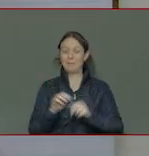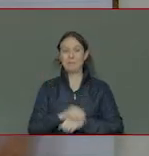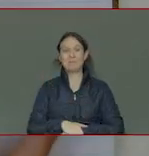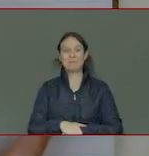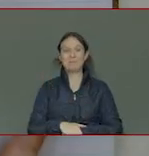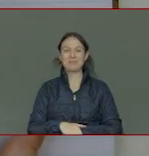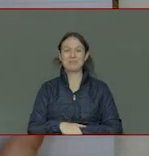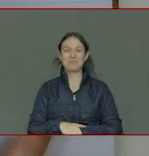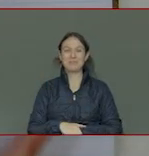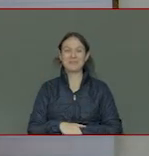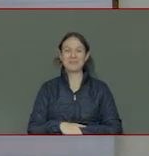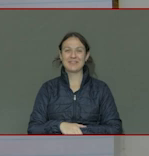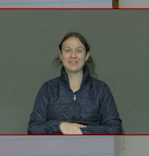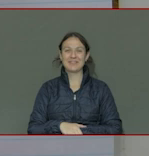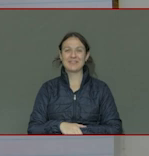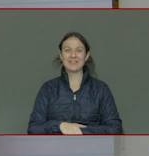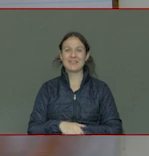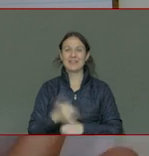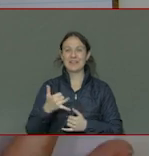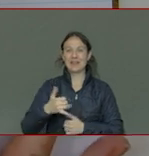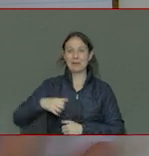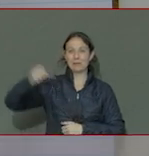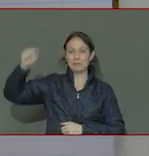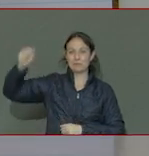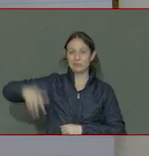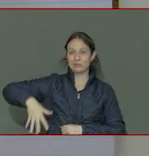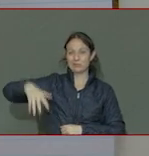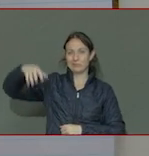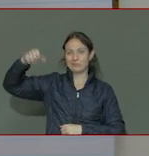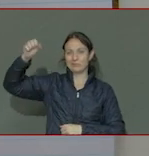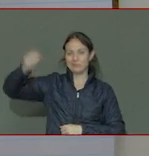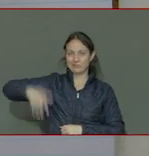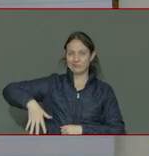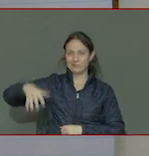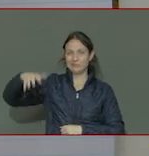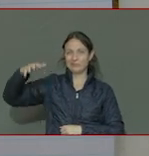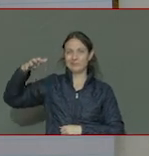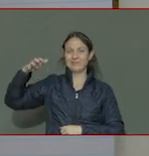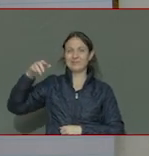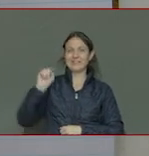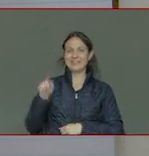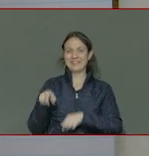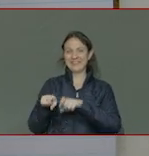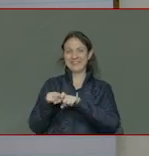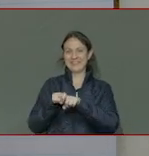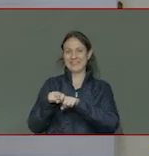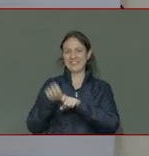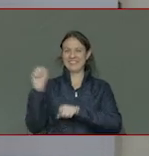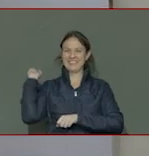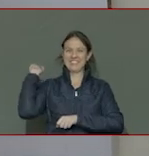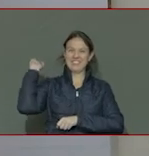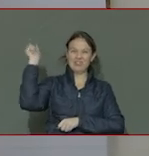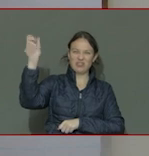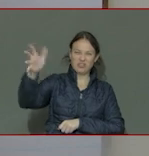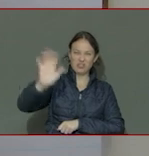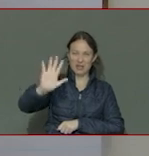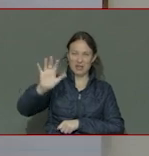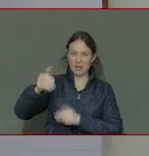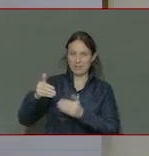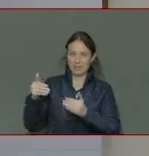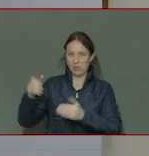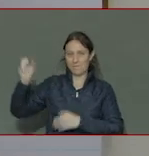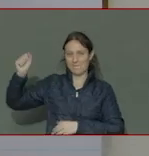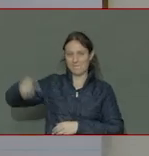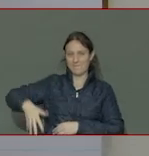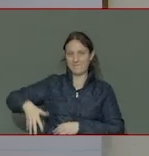Okay, they say the bounce of a cricket ball is tested before it is used. The standard test is